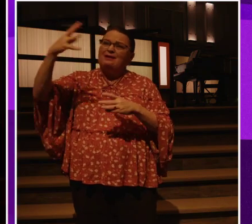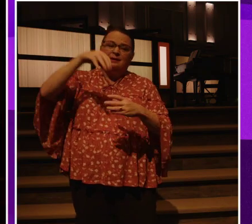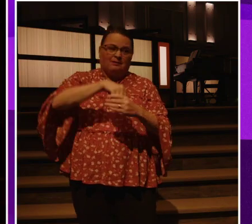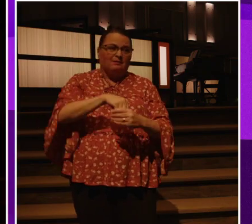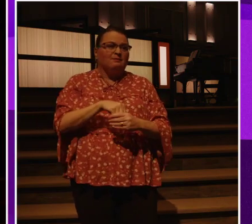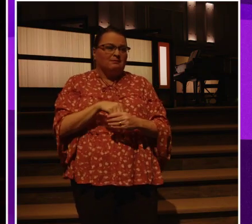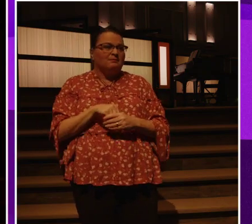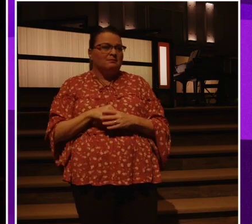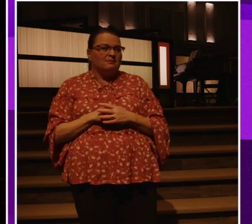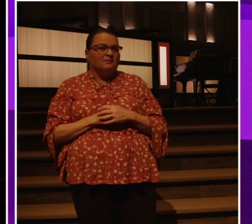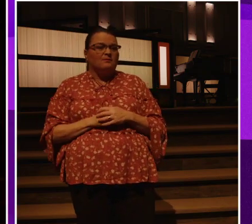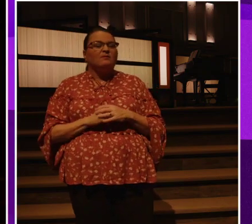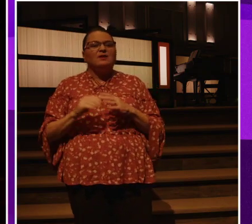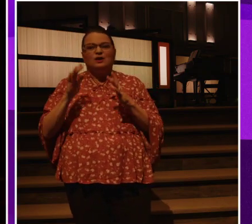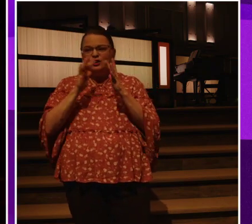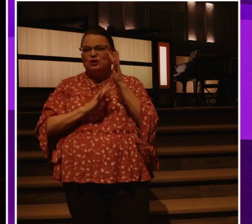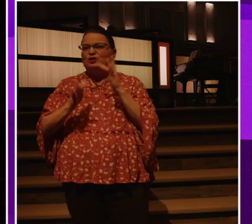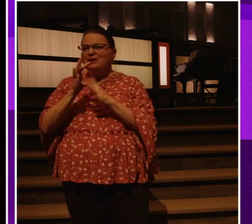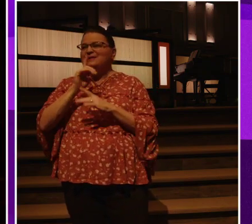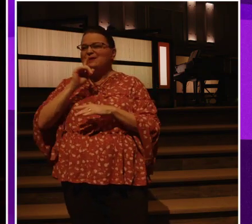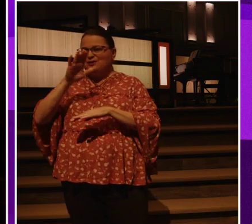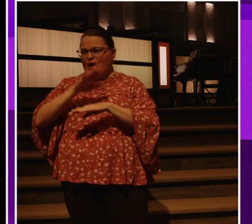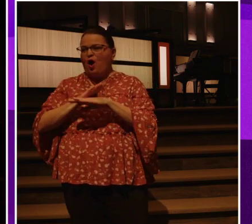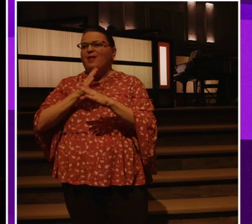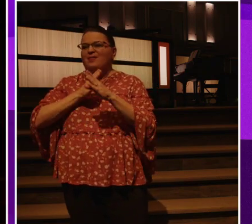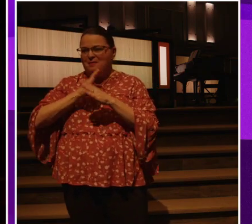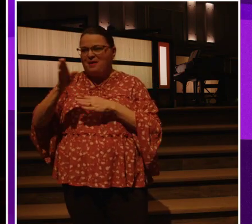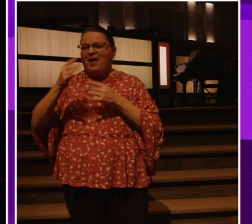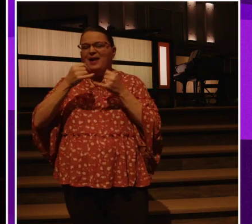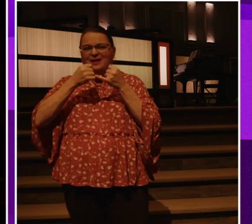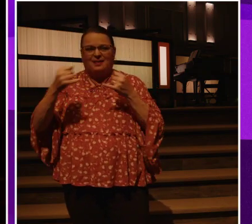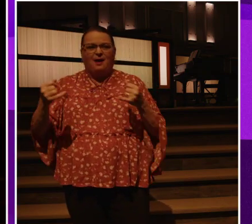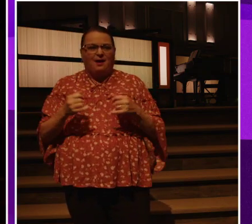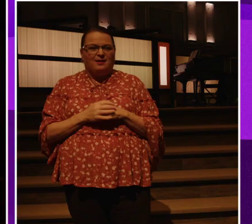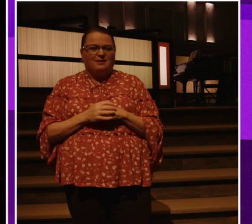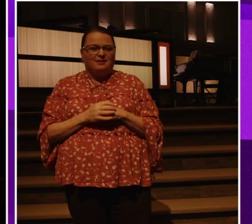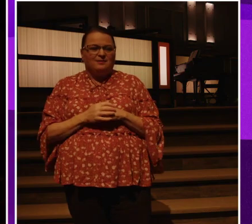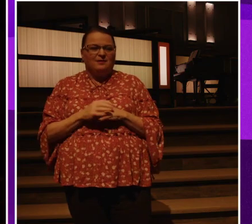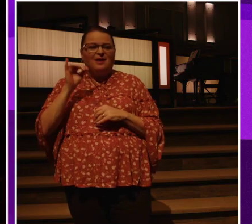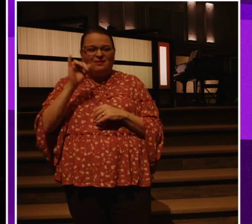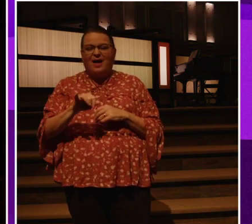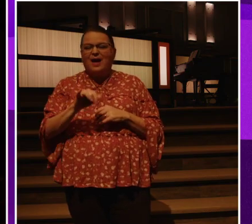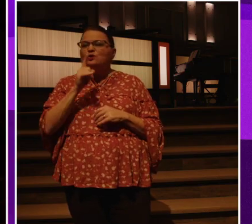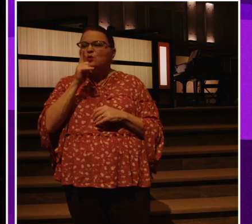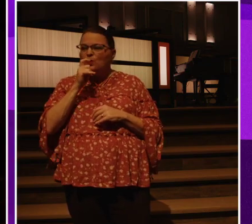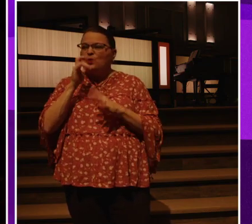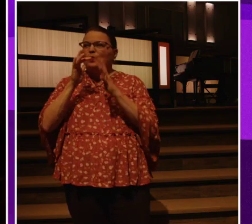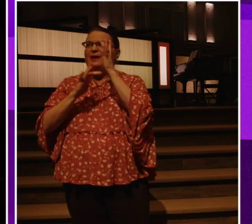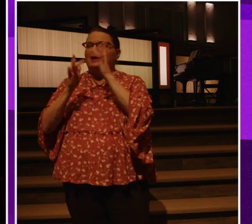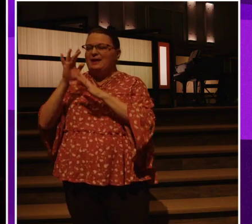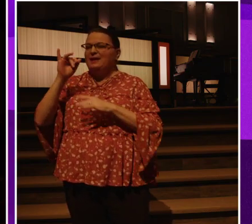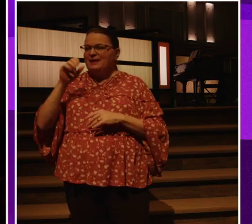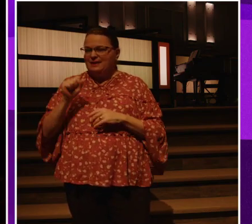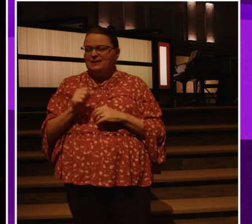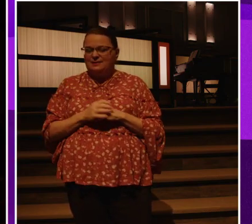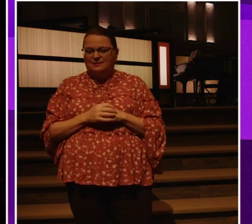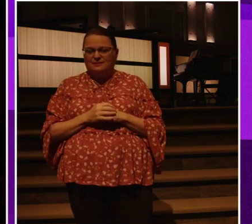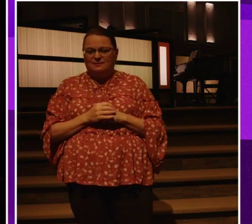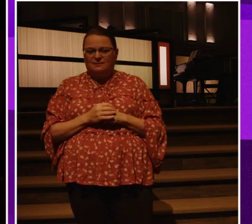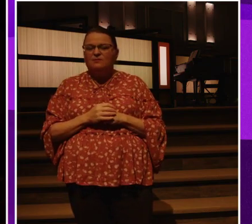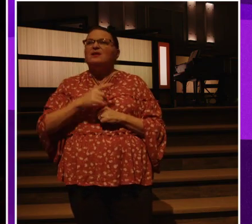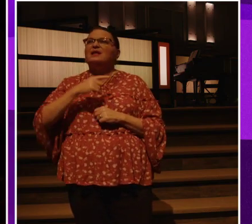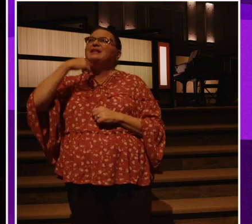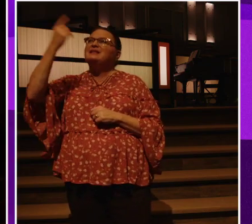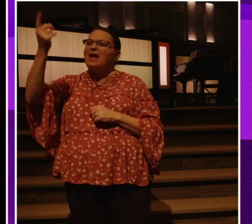issue. Jesus is on the main line. That's who he is. Tell him what